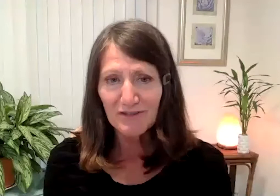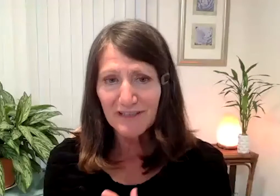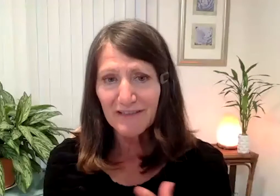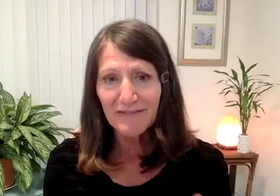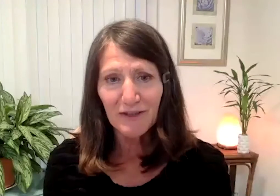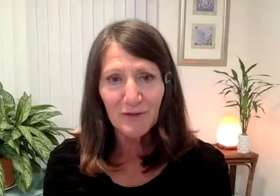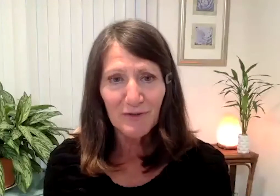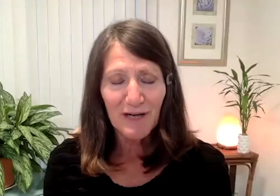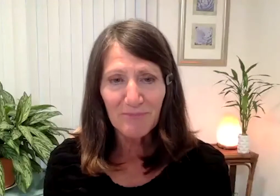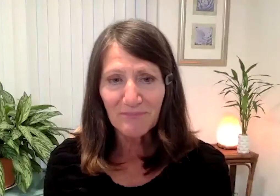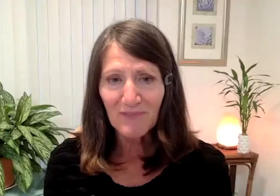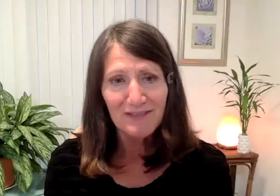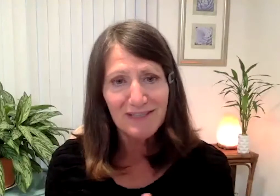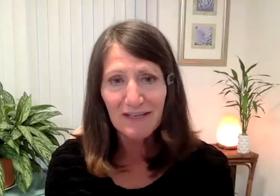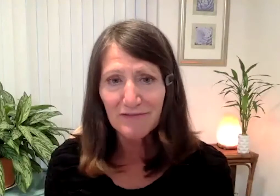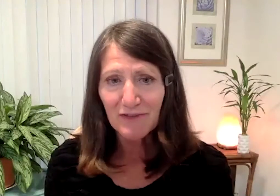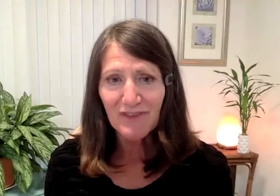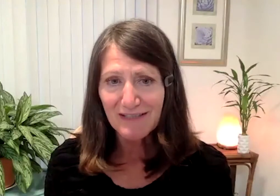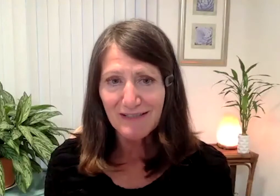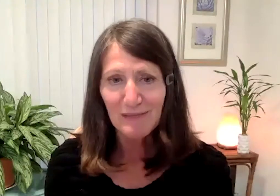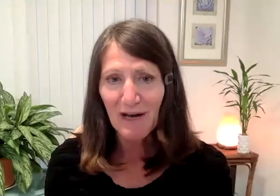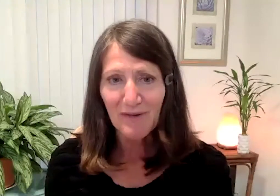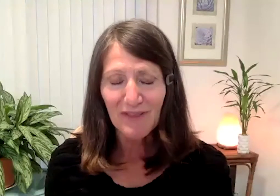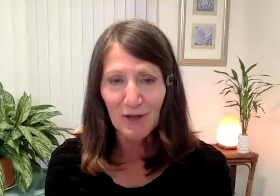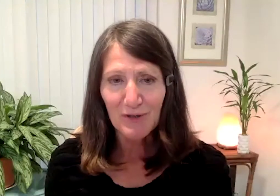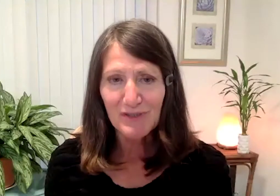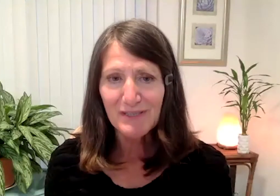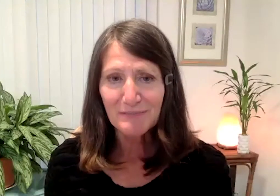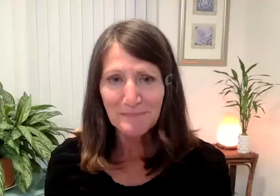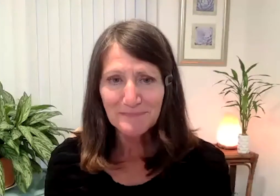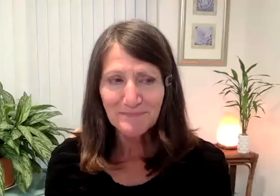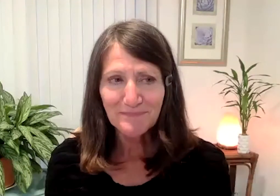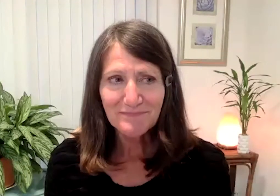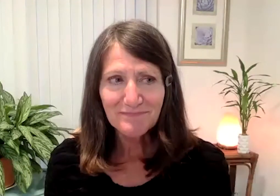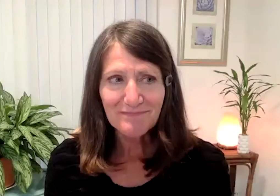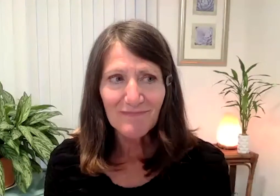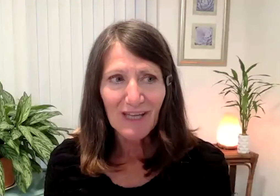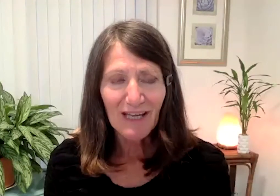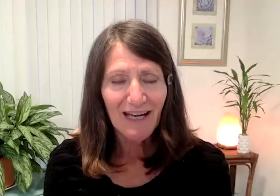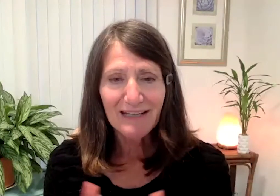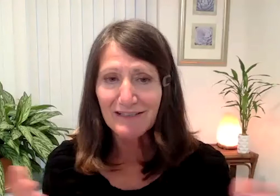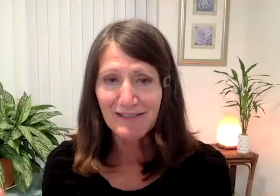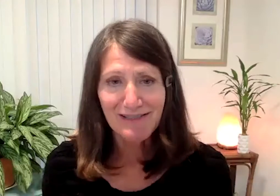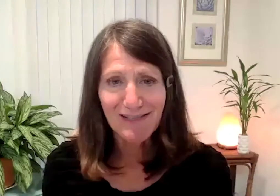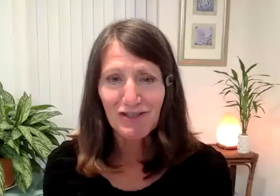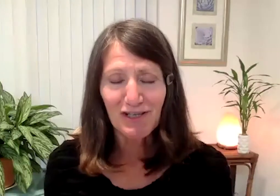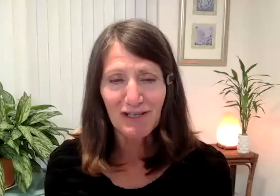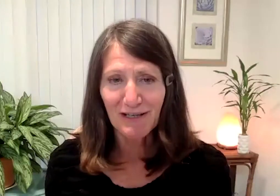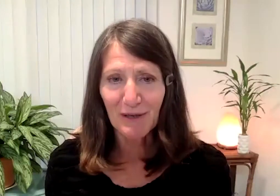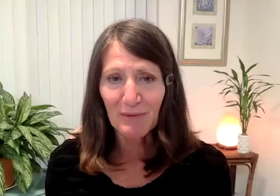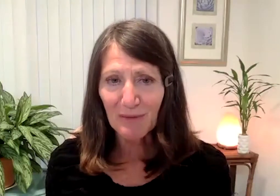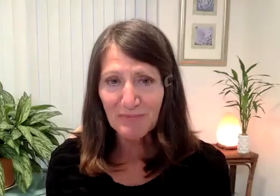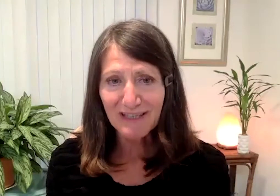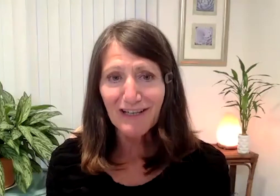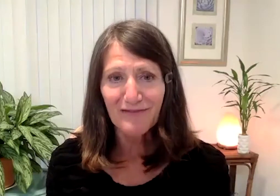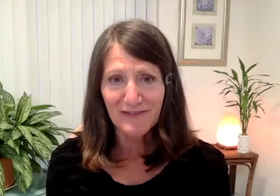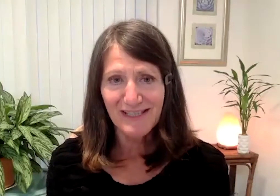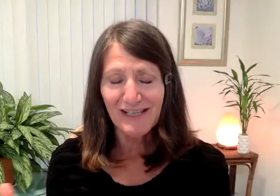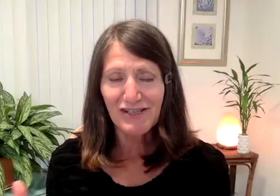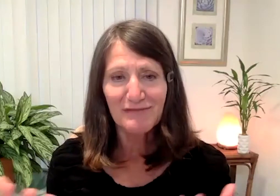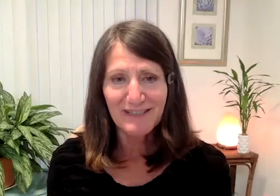just wondering if you could say a few things about those. And this is such a